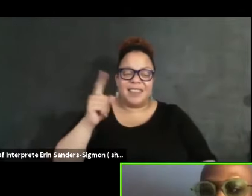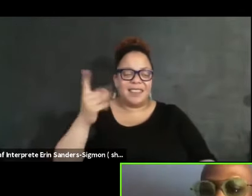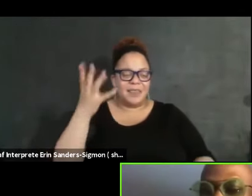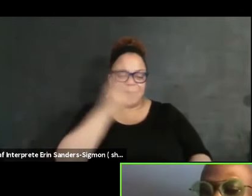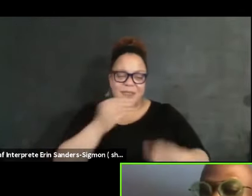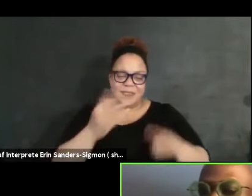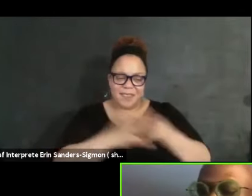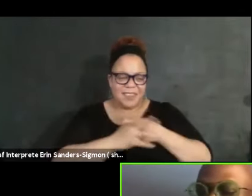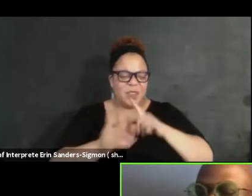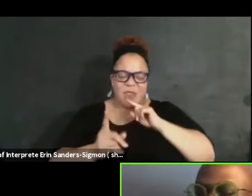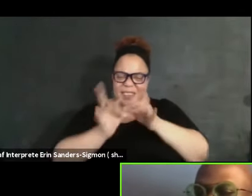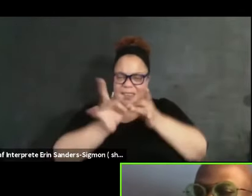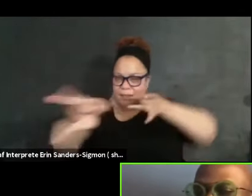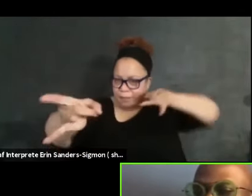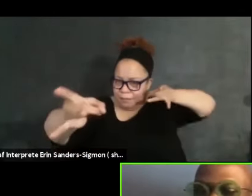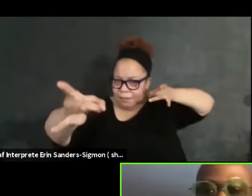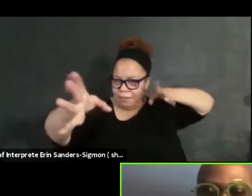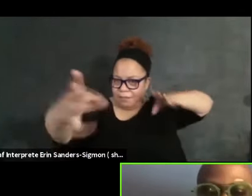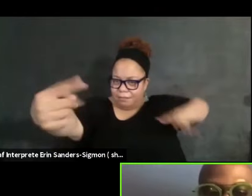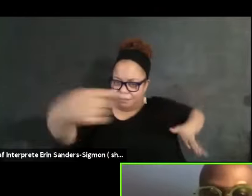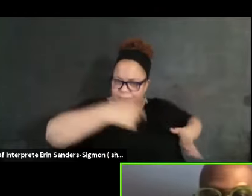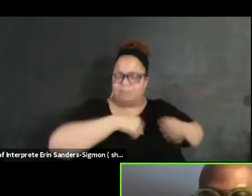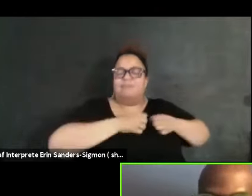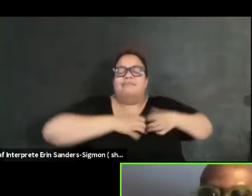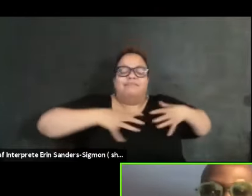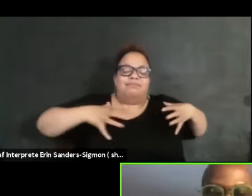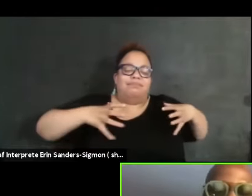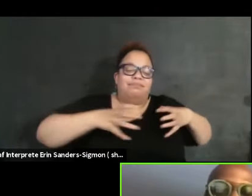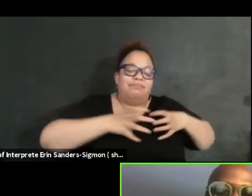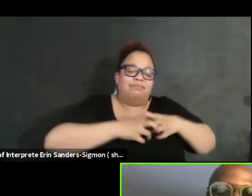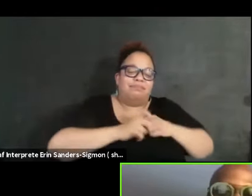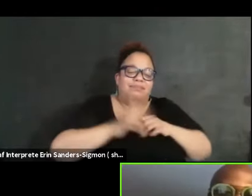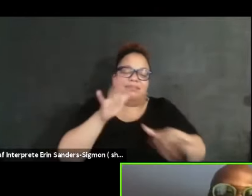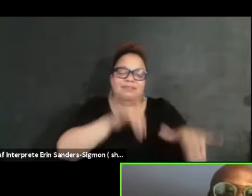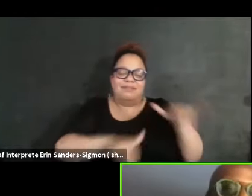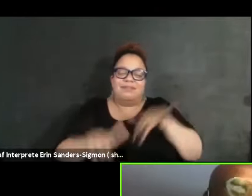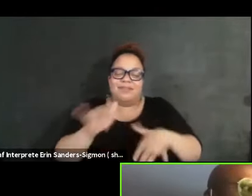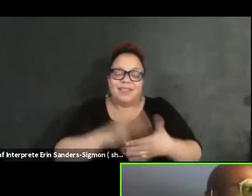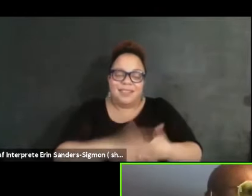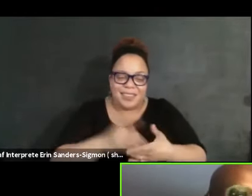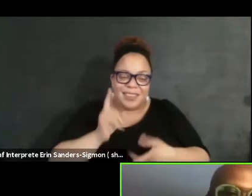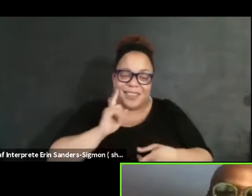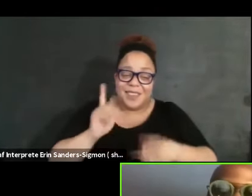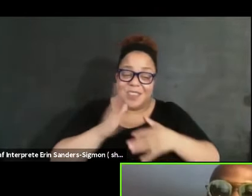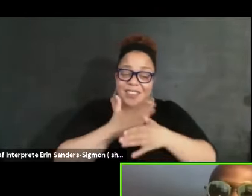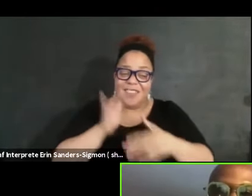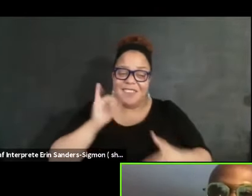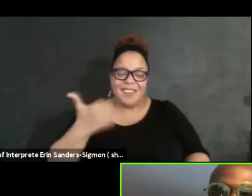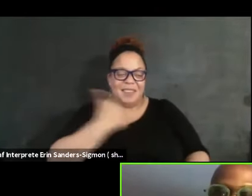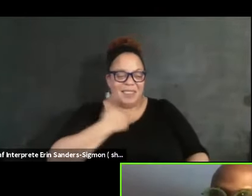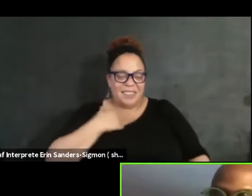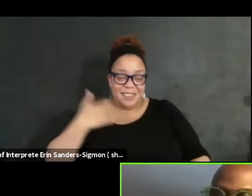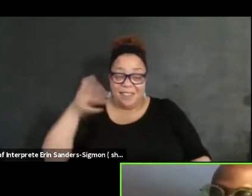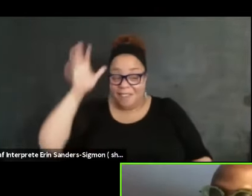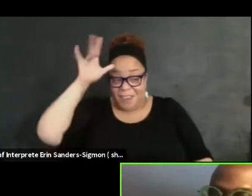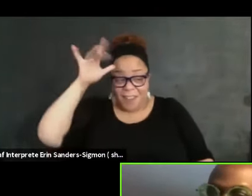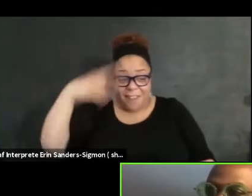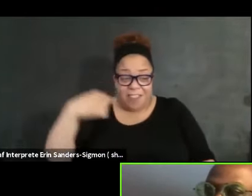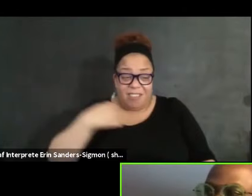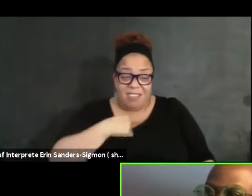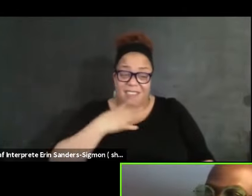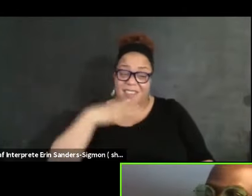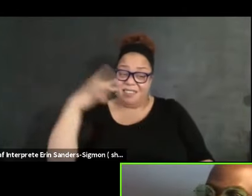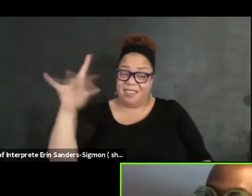sharing that. I, you know, as a father of an 18-year-old